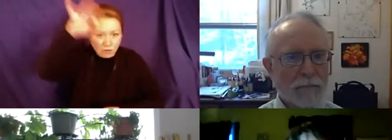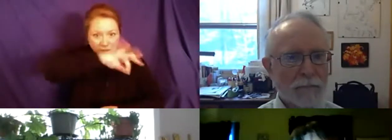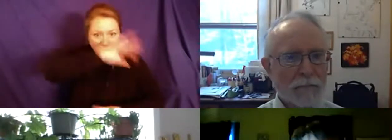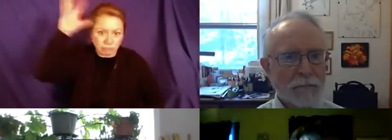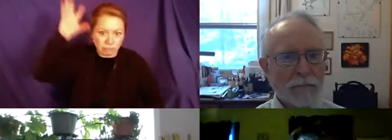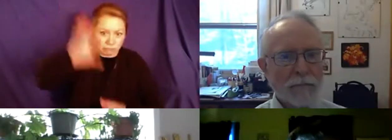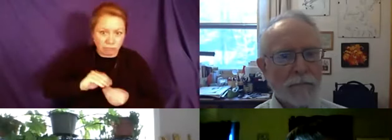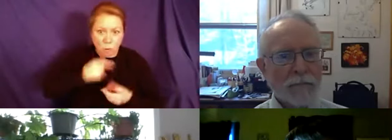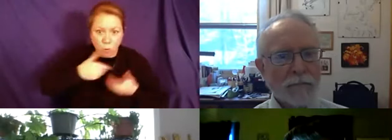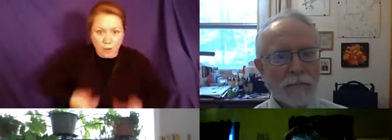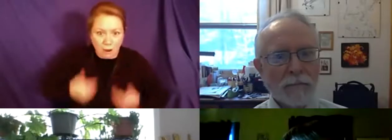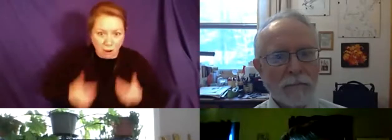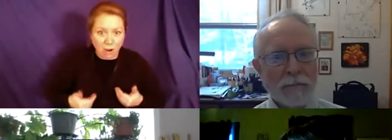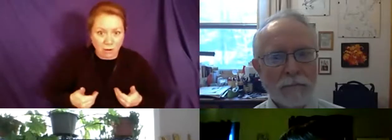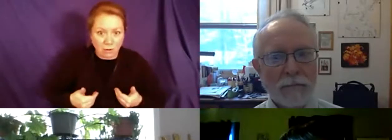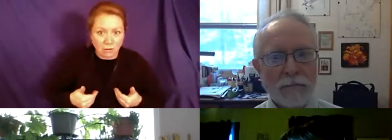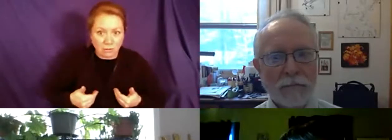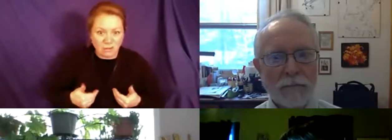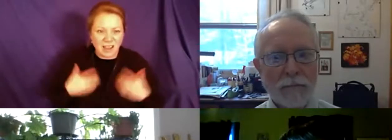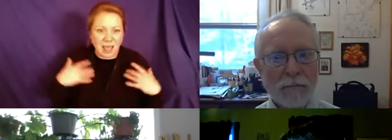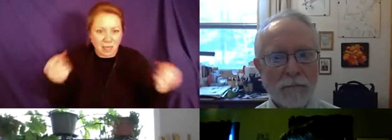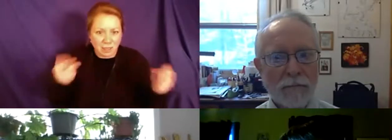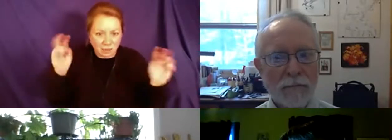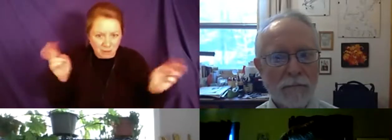we are and who we are being part of health.